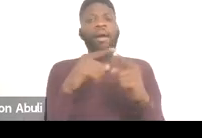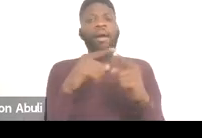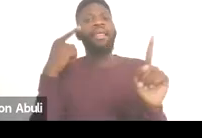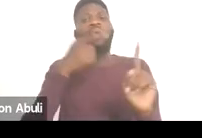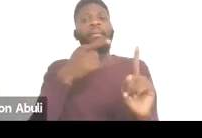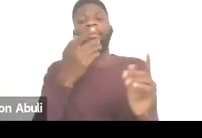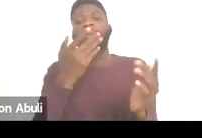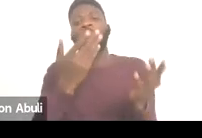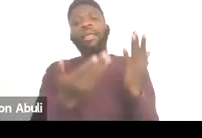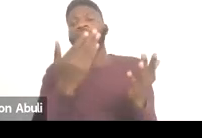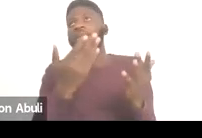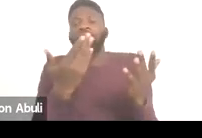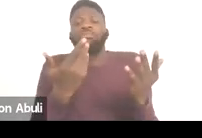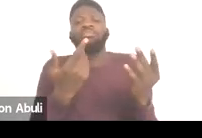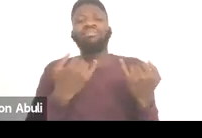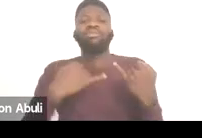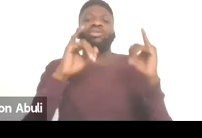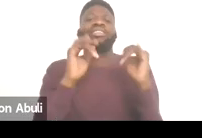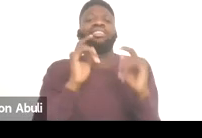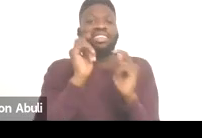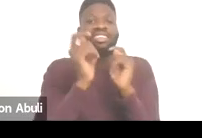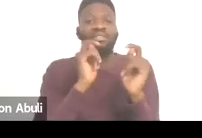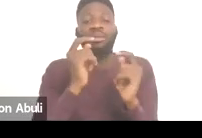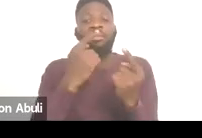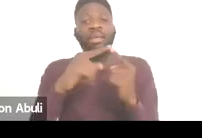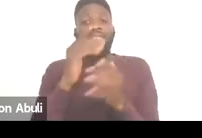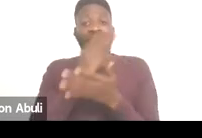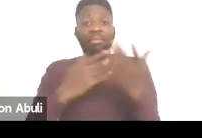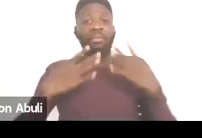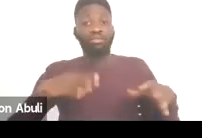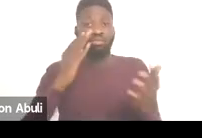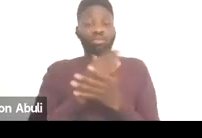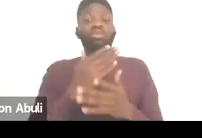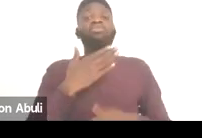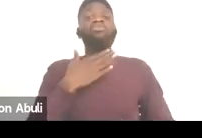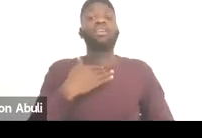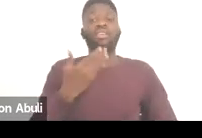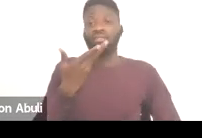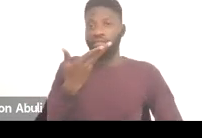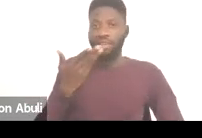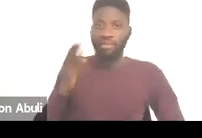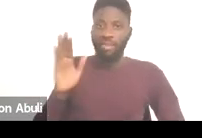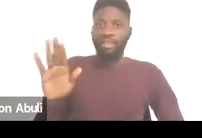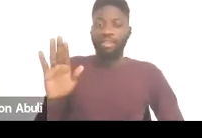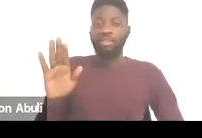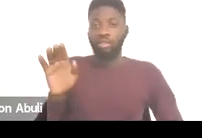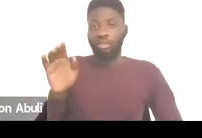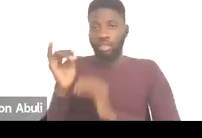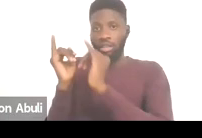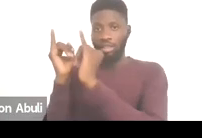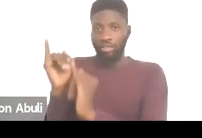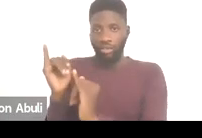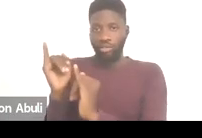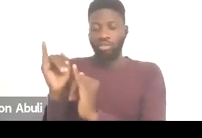a box. But there are some people that genuinely want the feedback, and this is where you take initiative as an individual person. How do